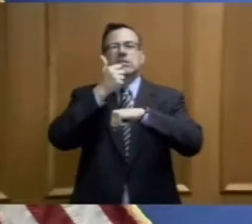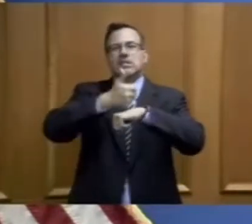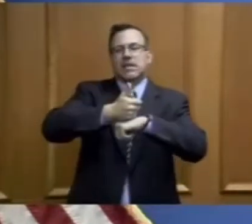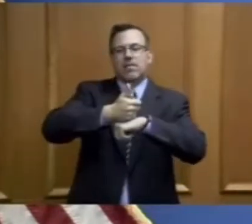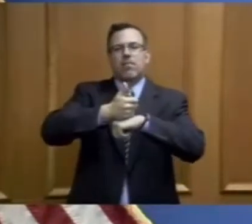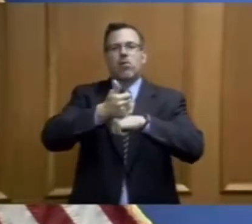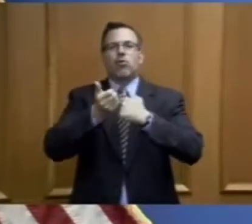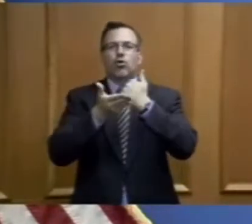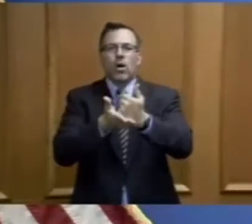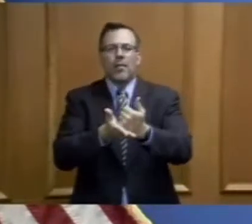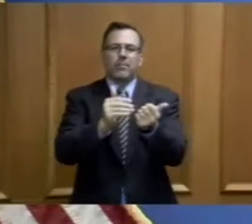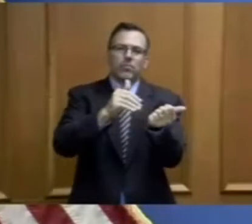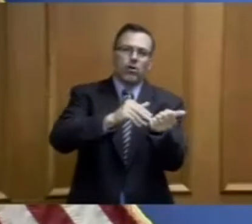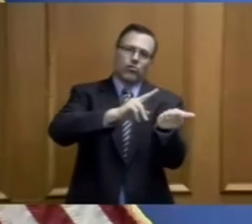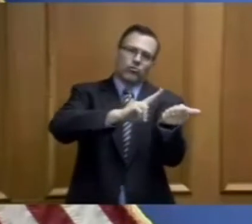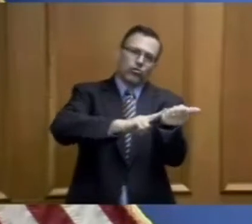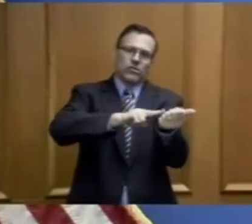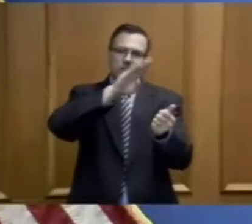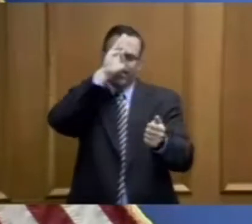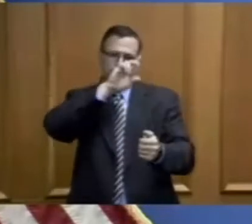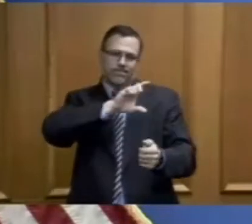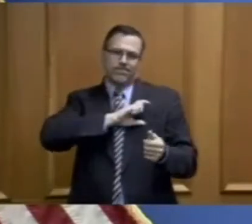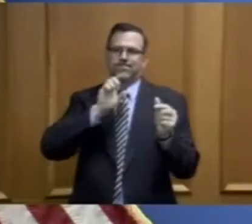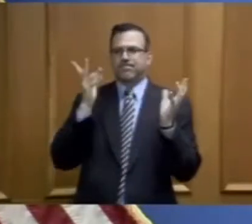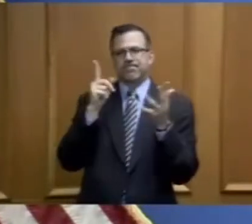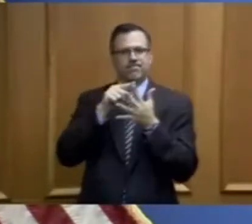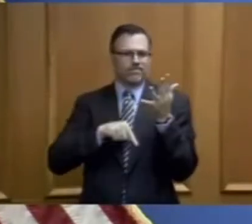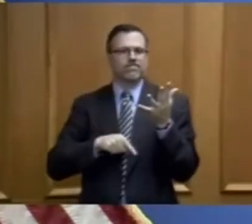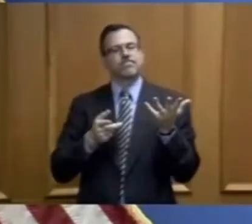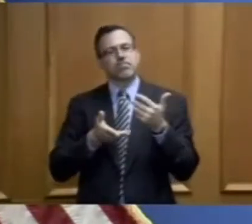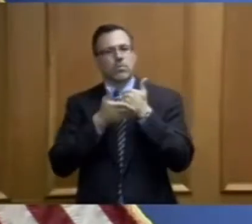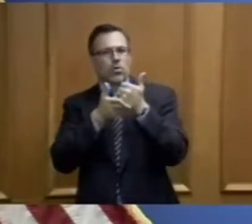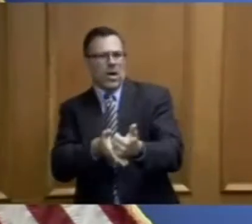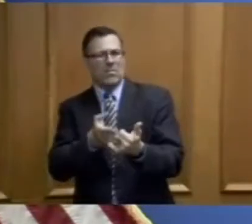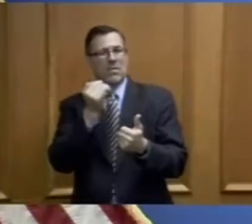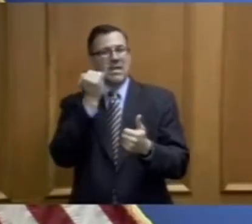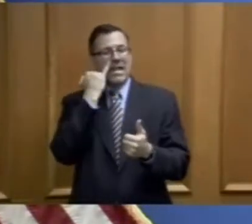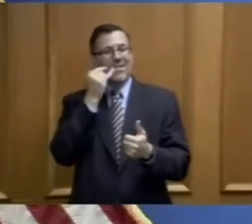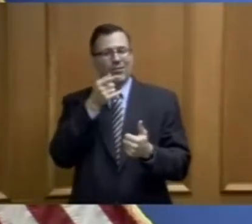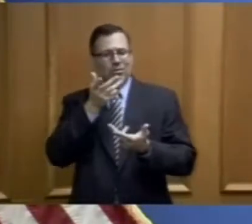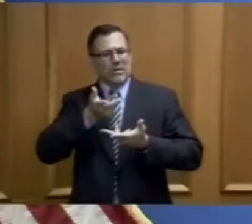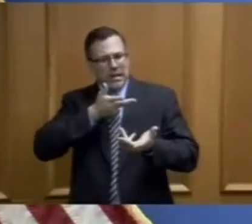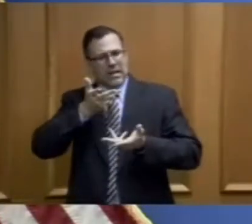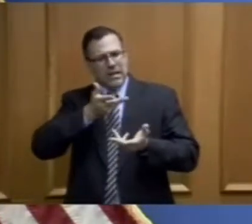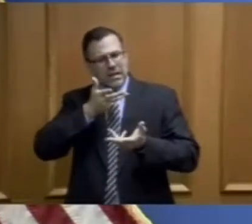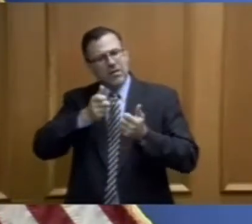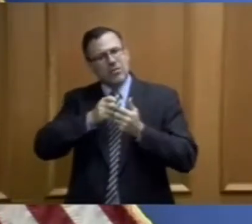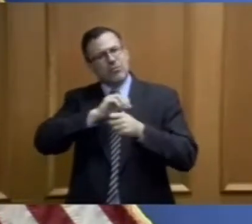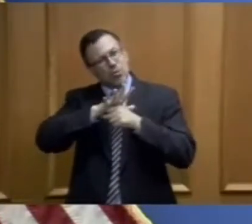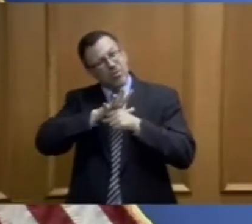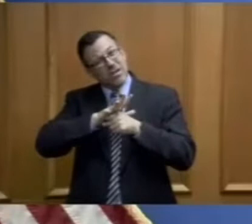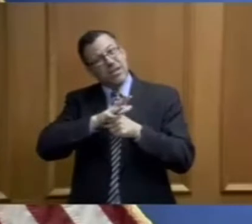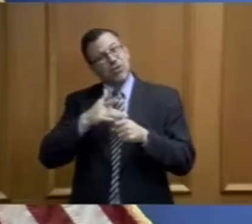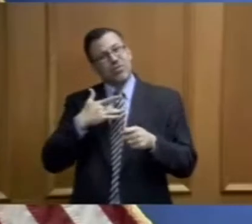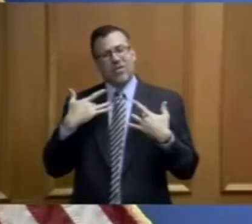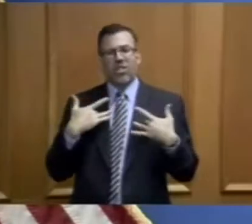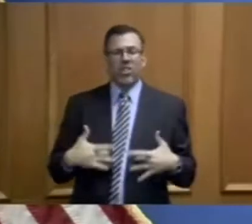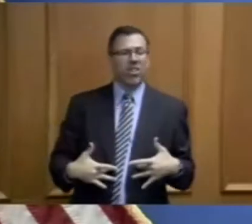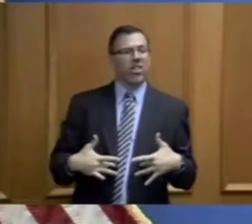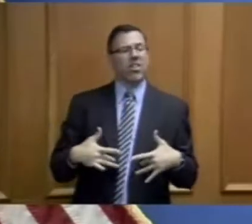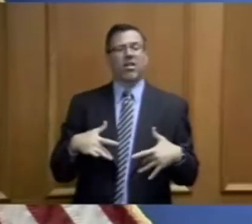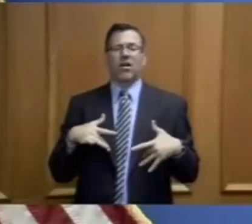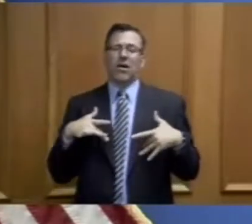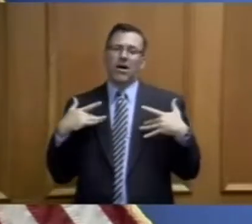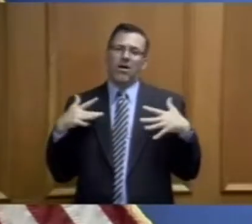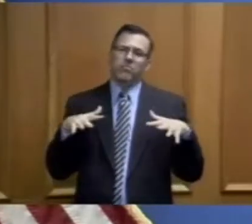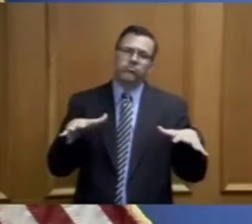frontline workers that are facing mental health challenges as a result of their hard work and